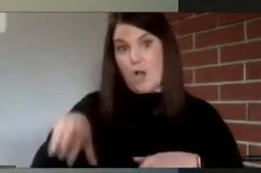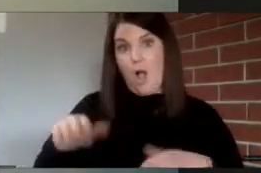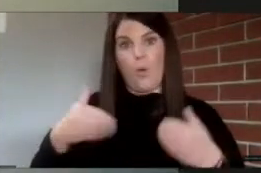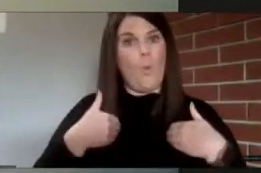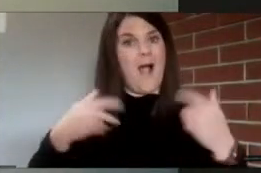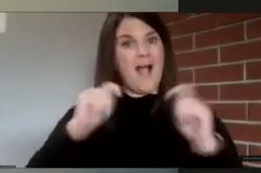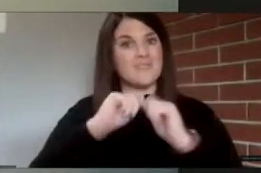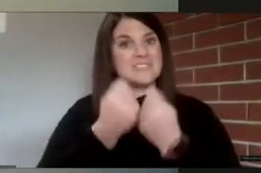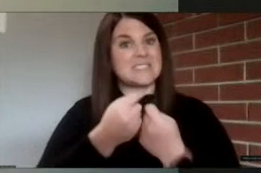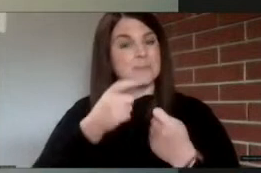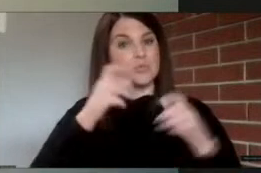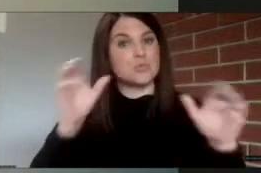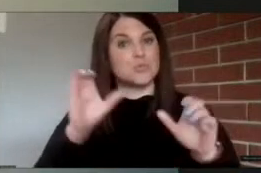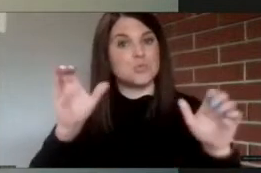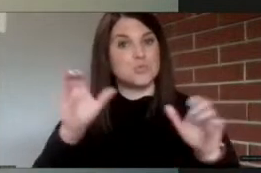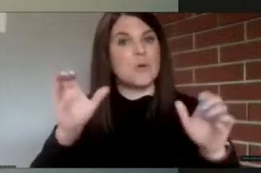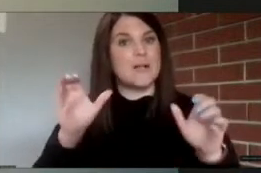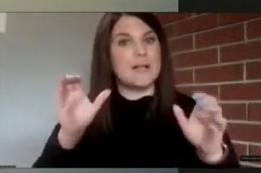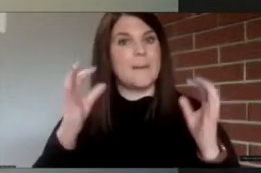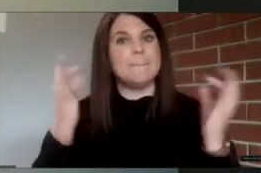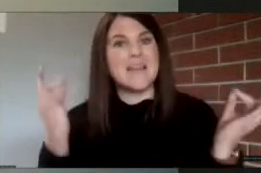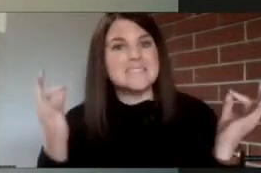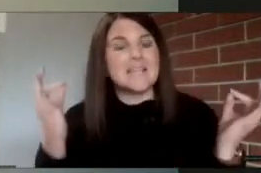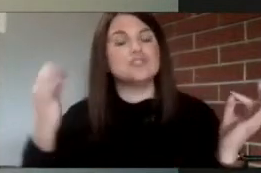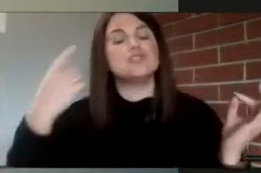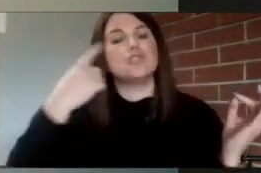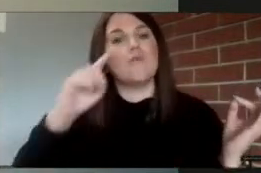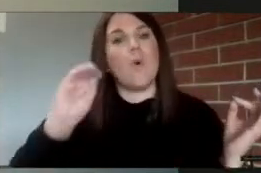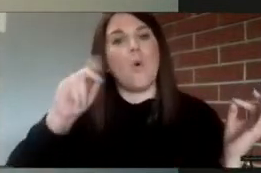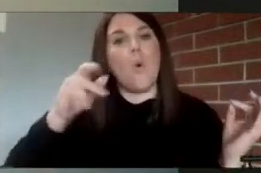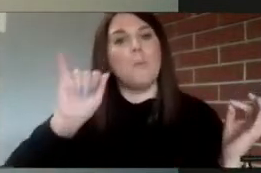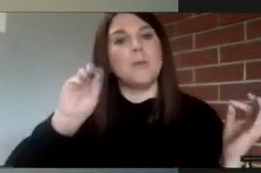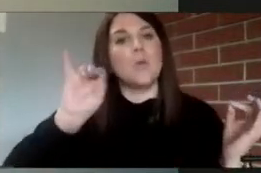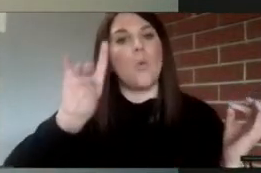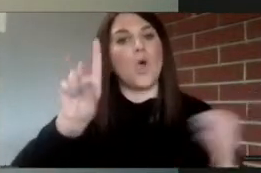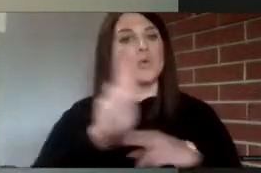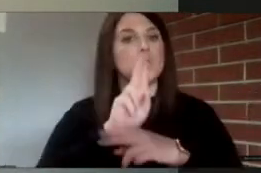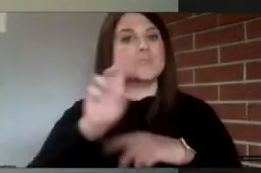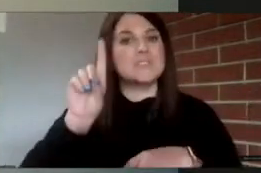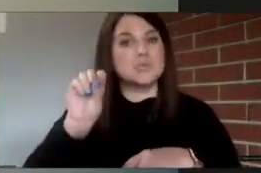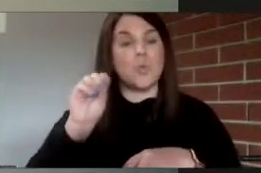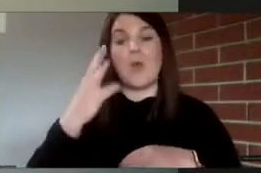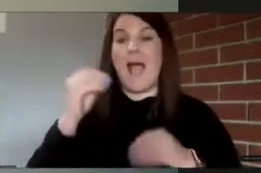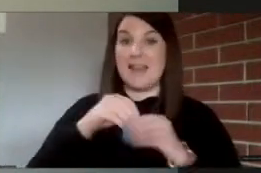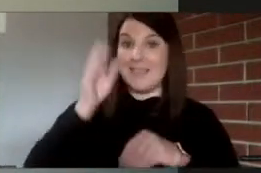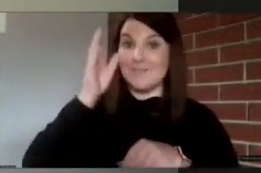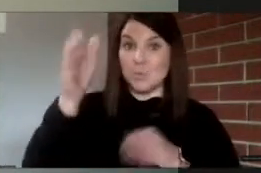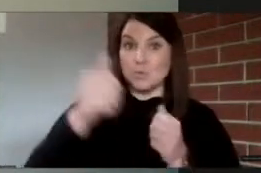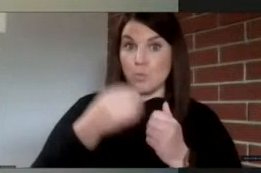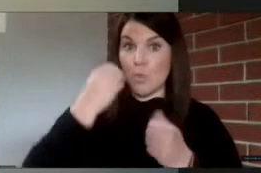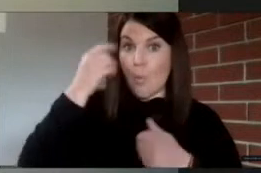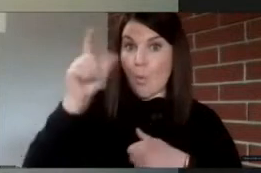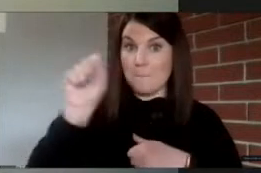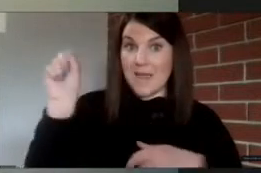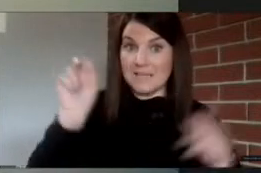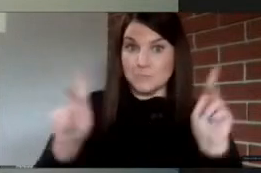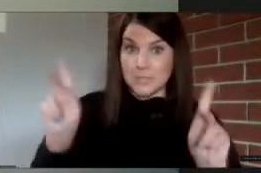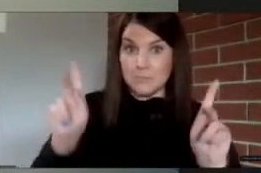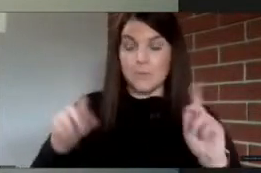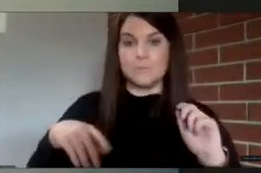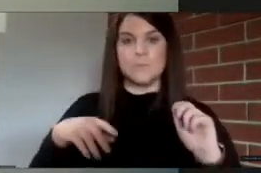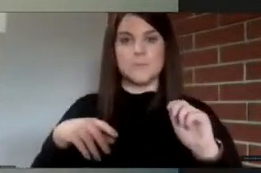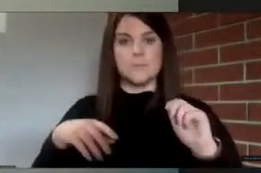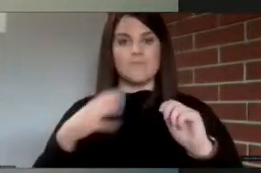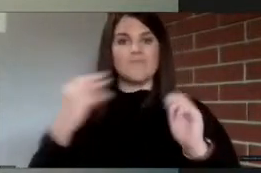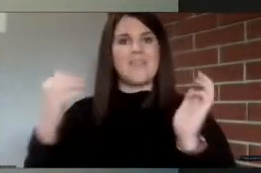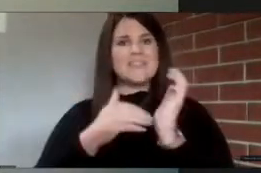that are doing medications for opioid use disorder in the field with homeless individuals, and the providers